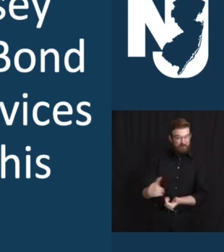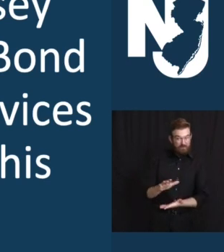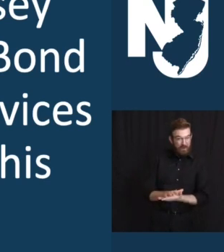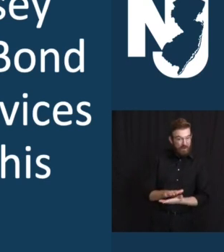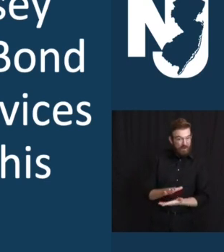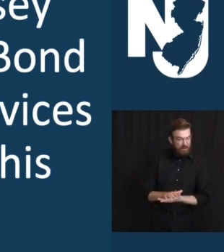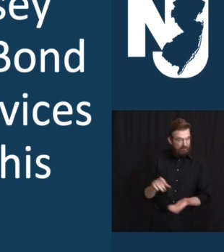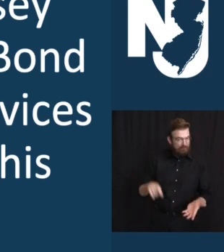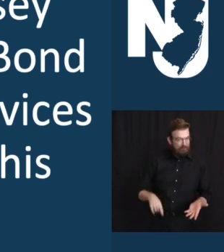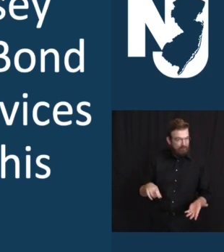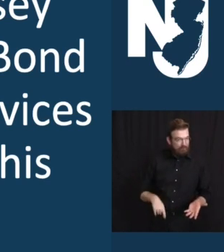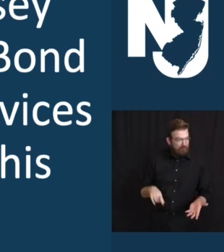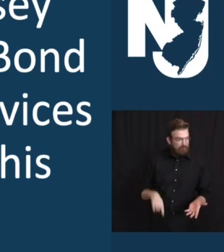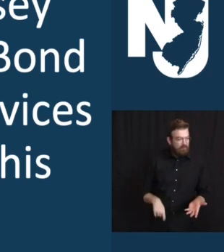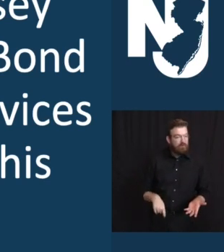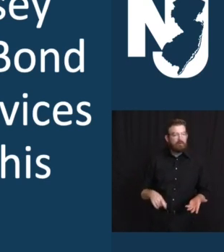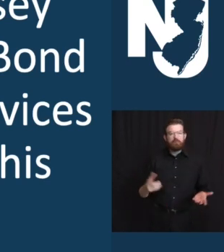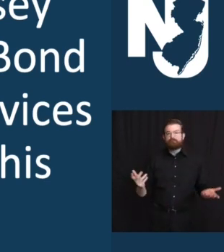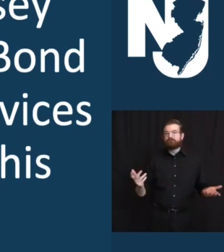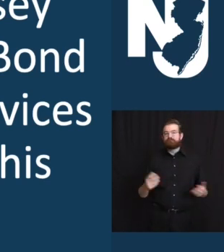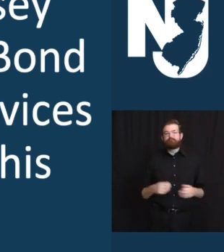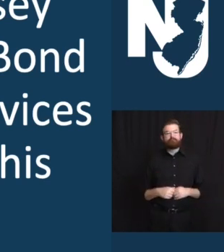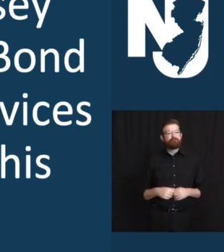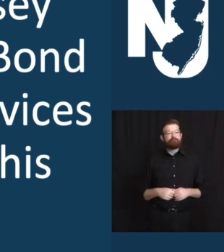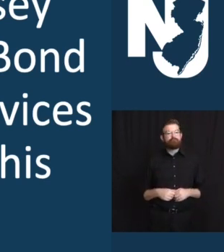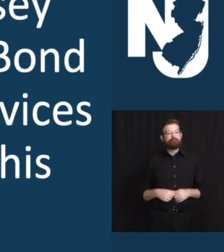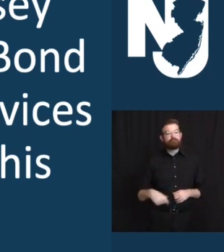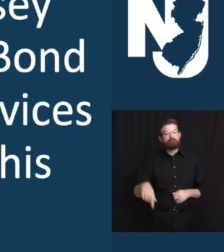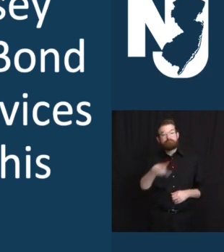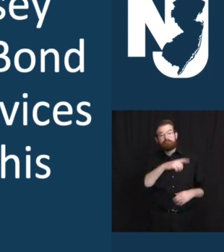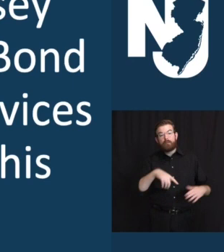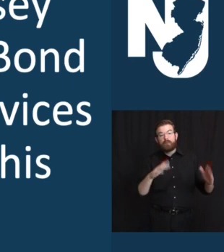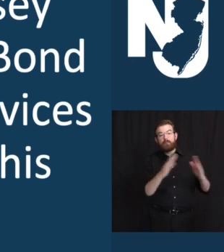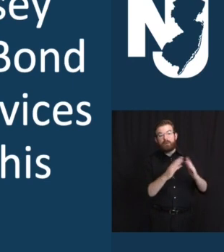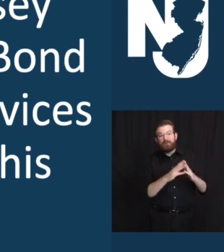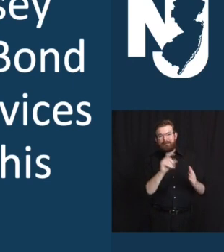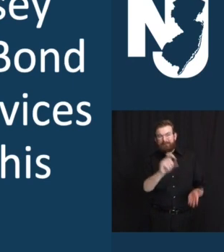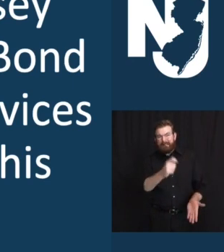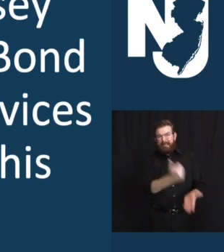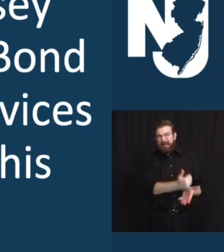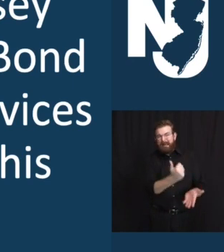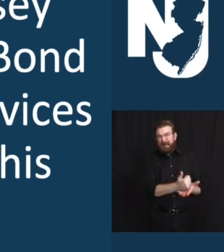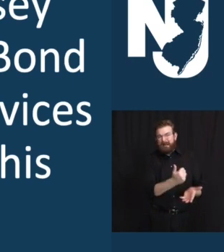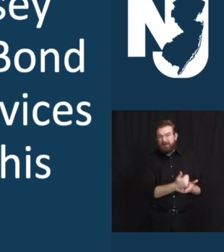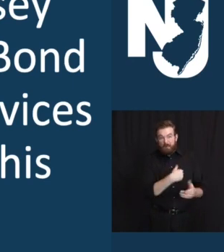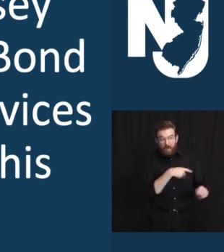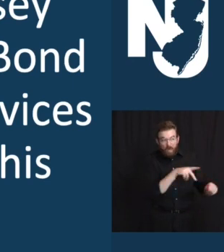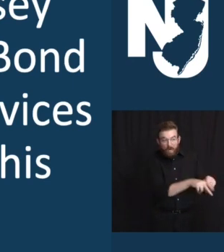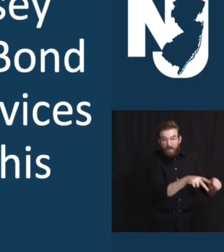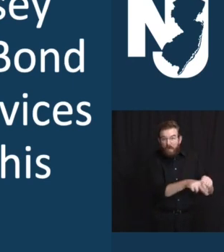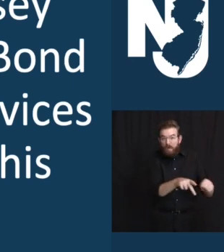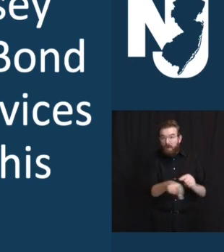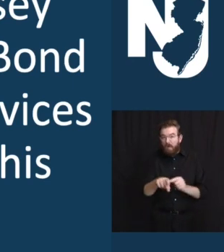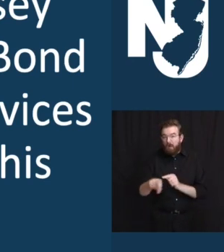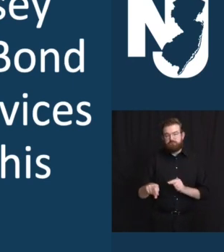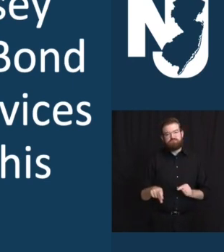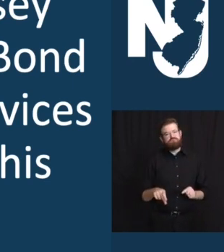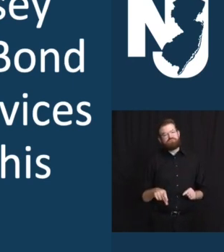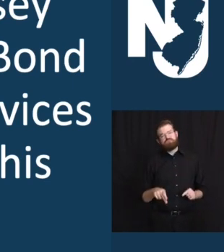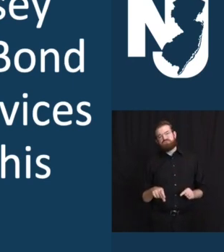underserved communities. We need to make New Jersey the state where everyone, not just some, but everyone can